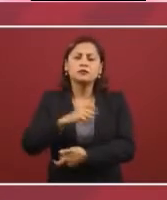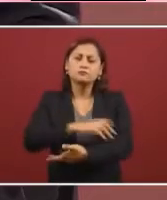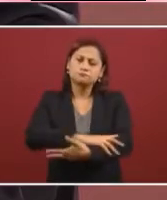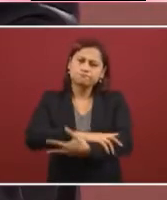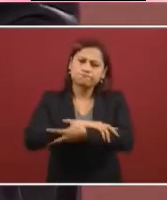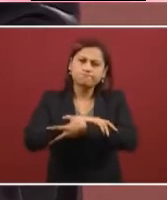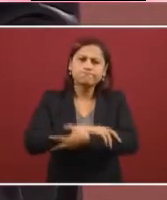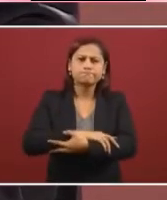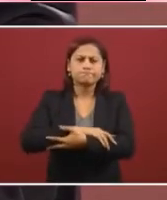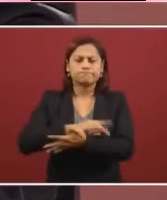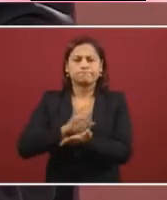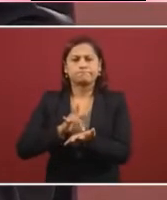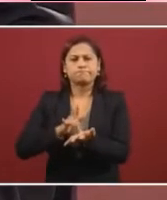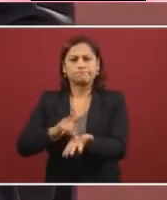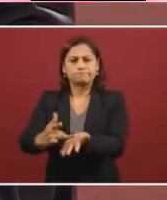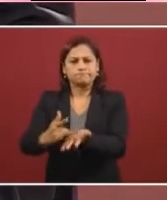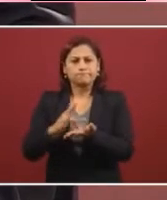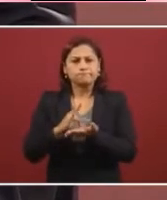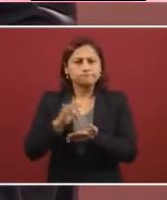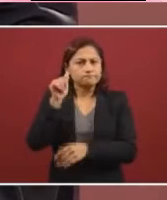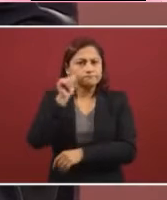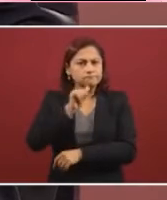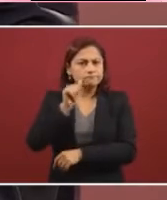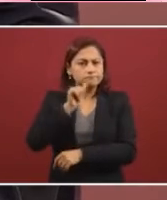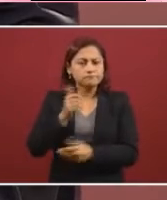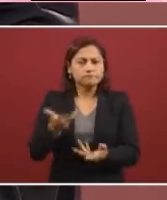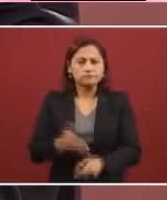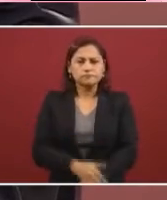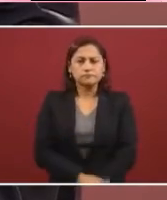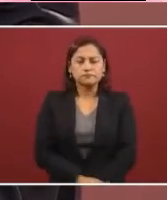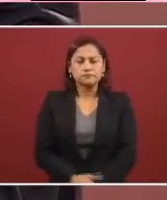of fraternity and solidarity.